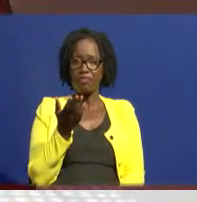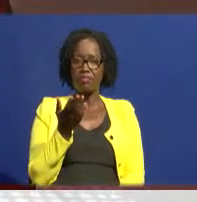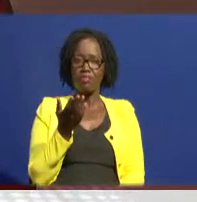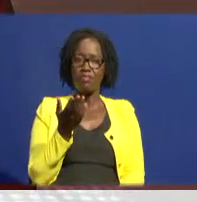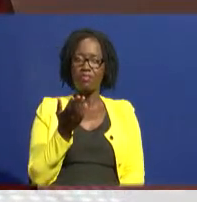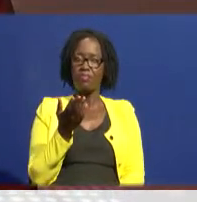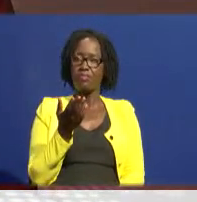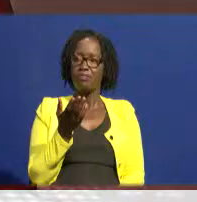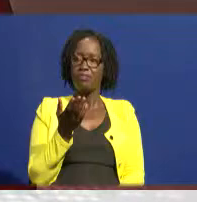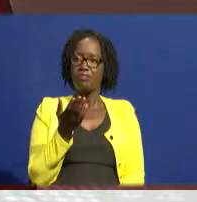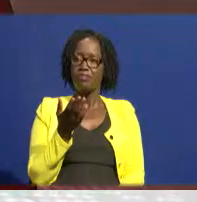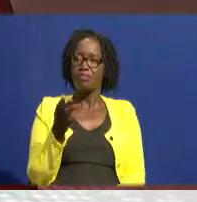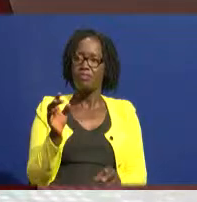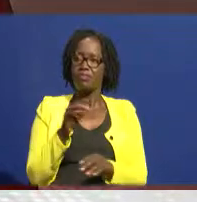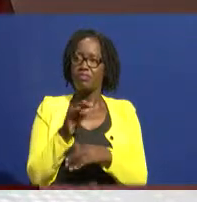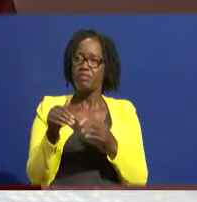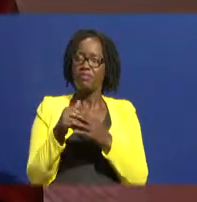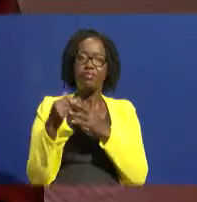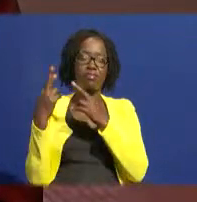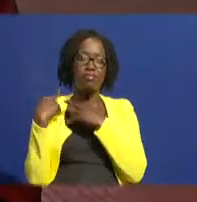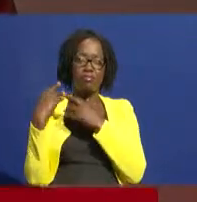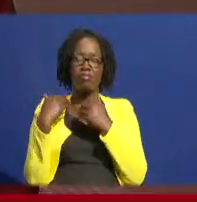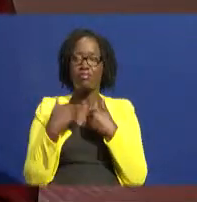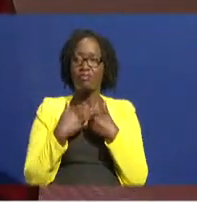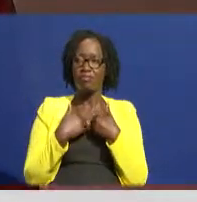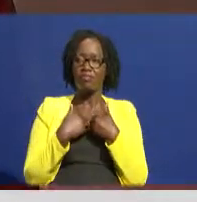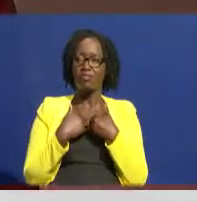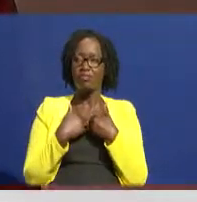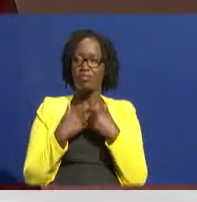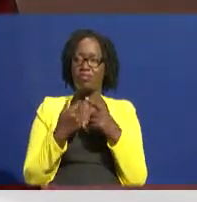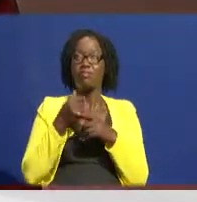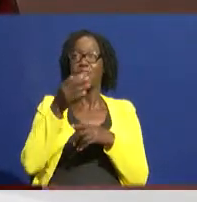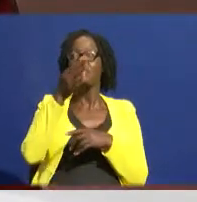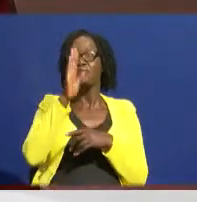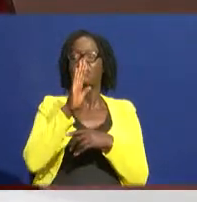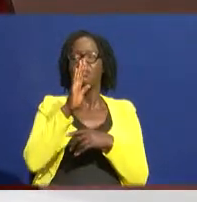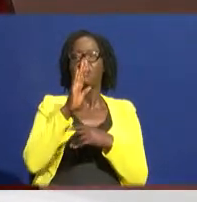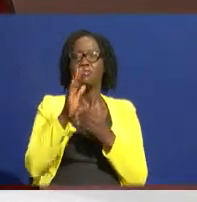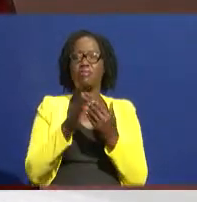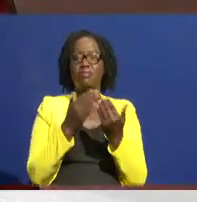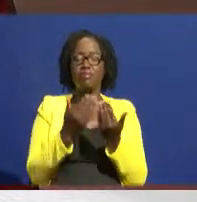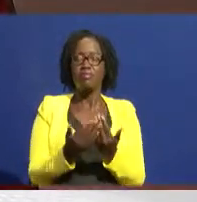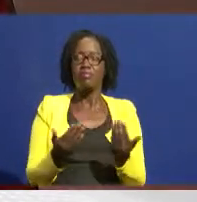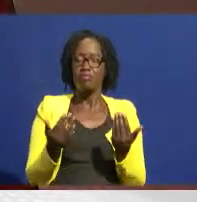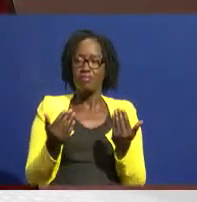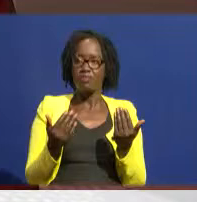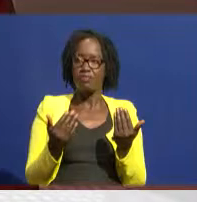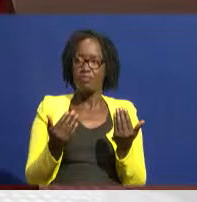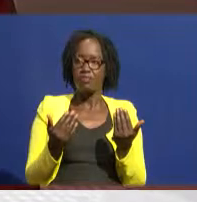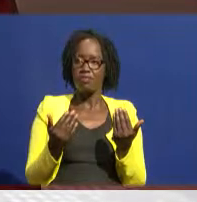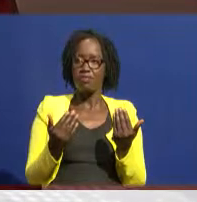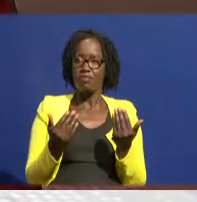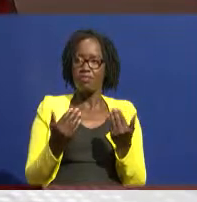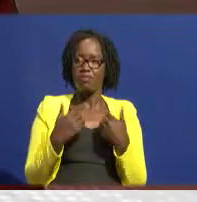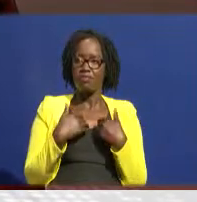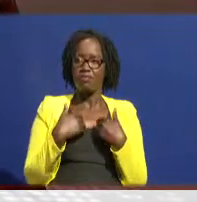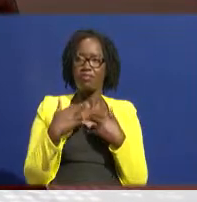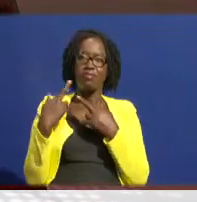who is listening, that we have a responsibility given from God to take care of these children. The children that we